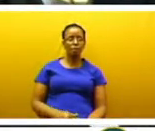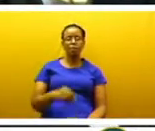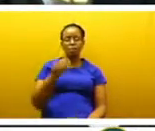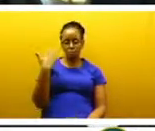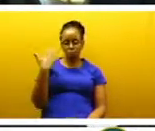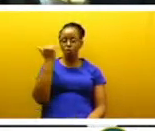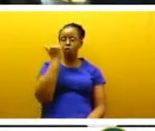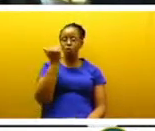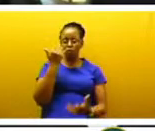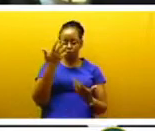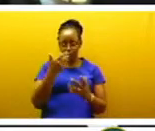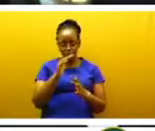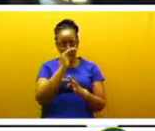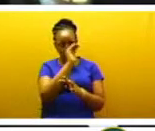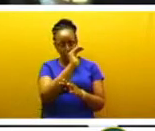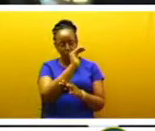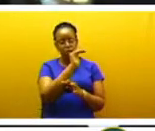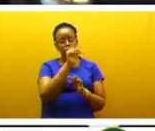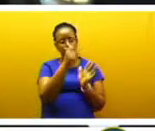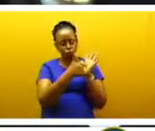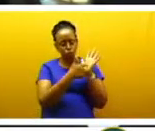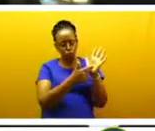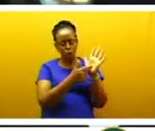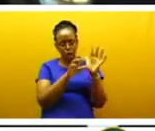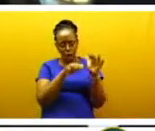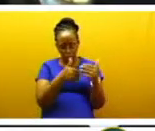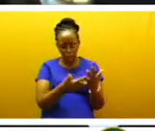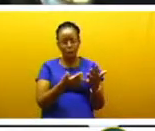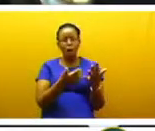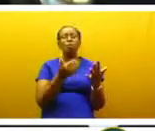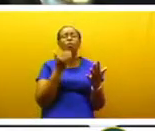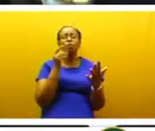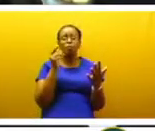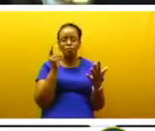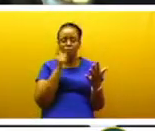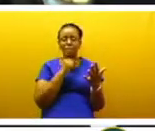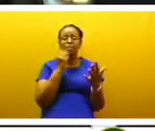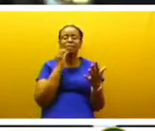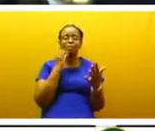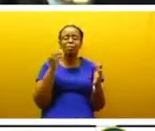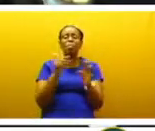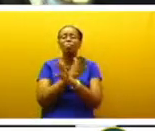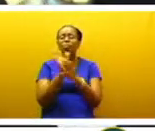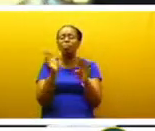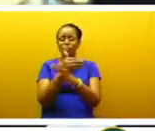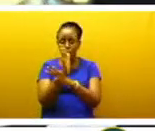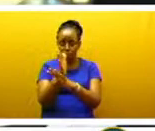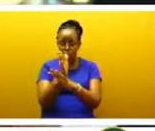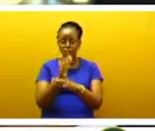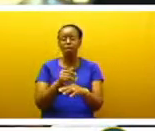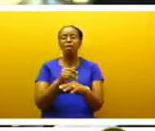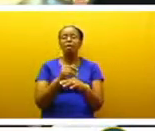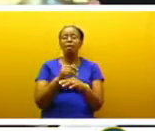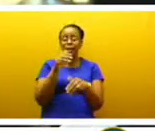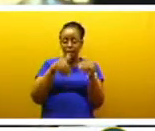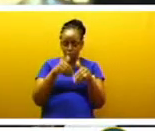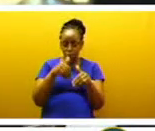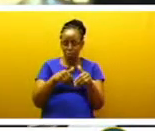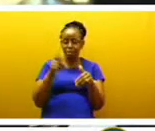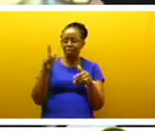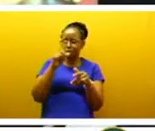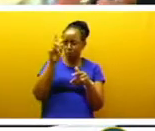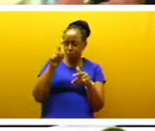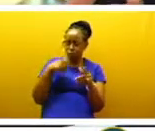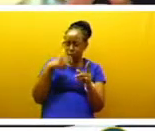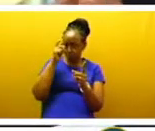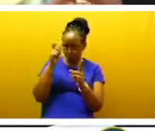demonstration of how the staging was done. It was a specific question. And similar questions were asked